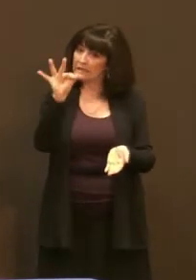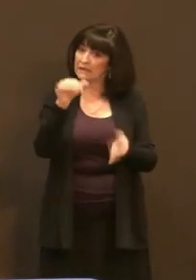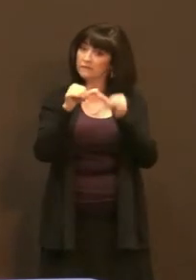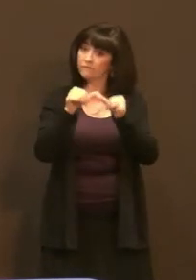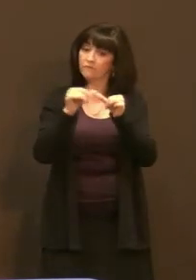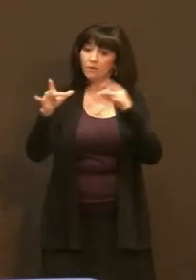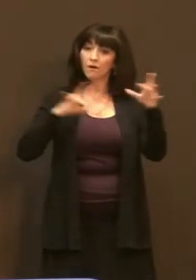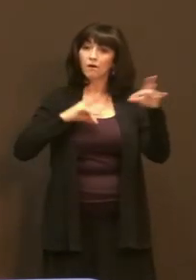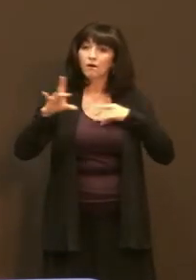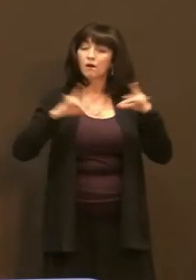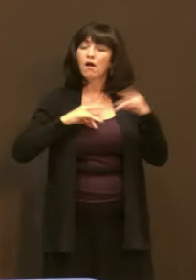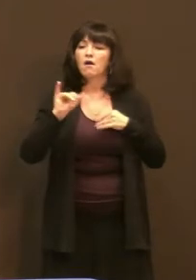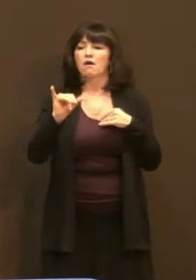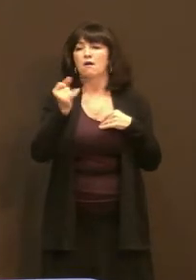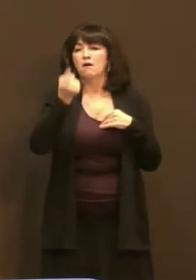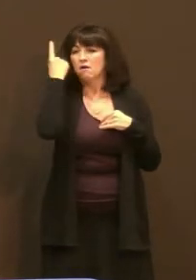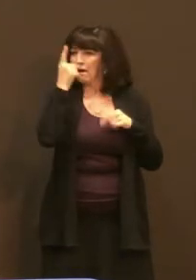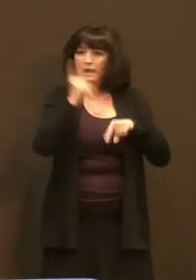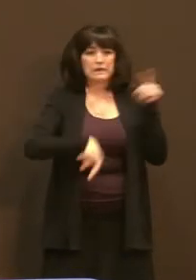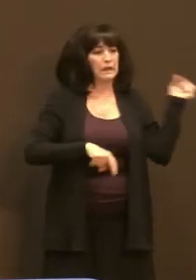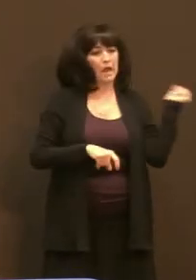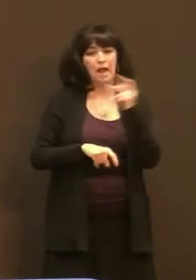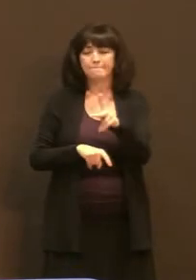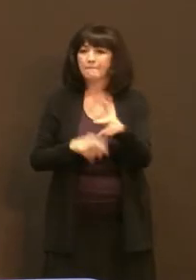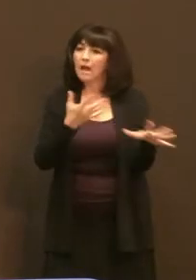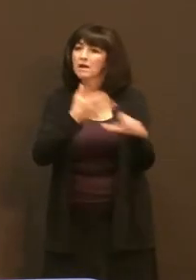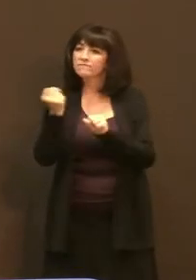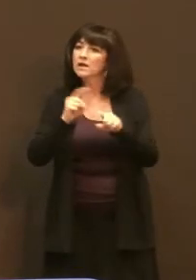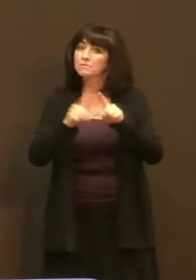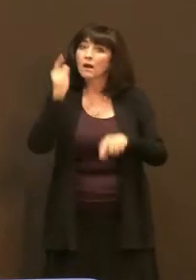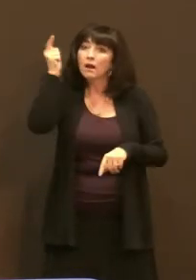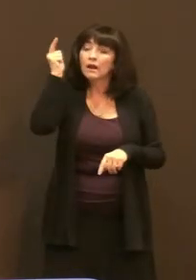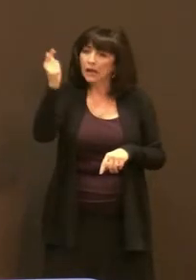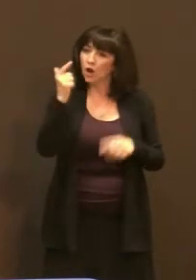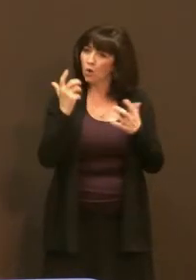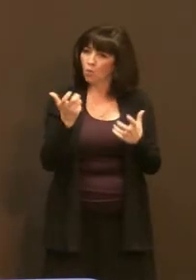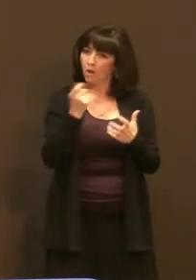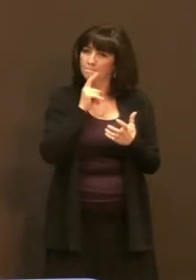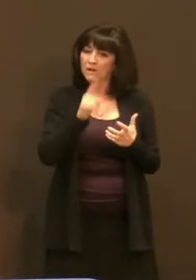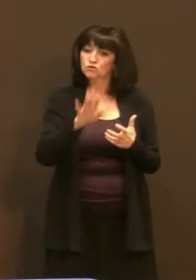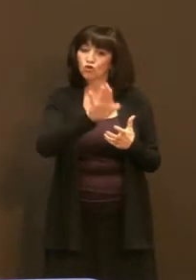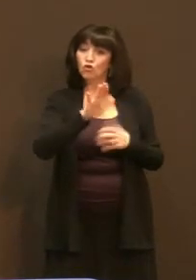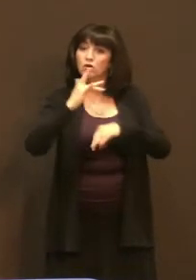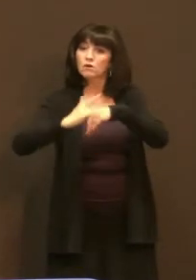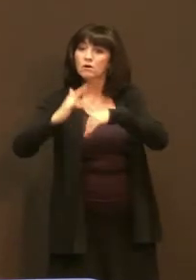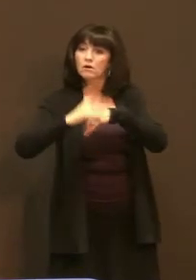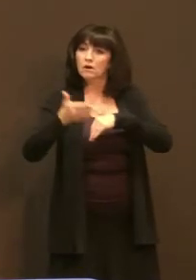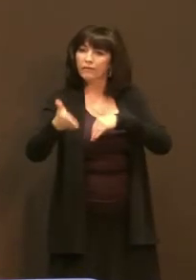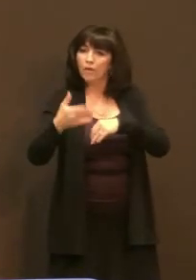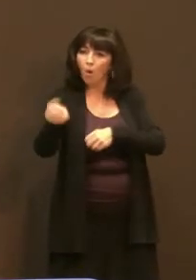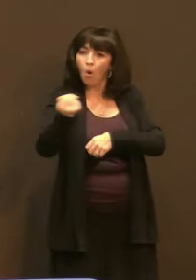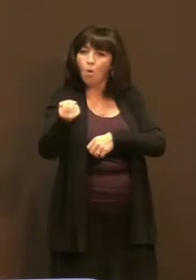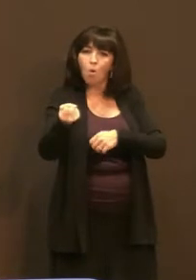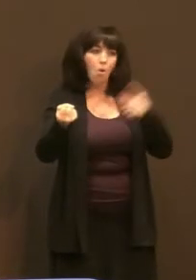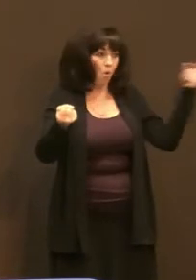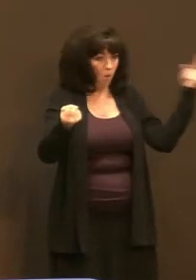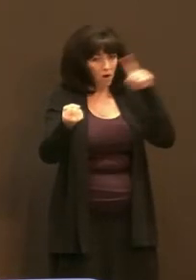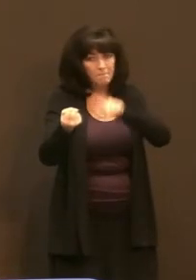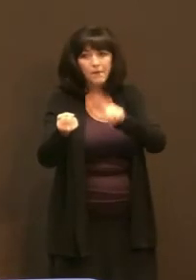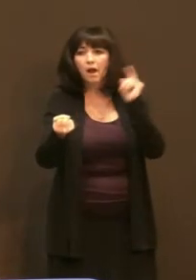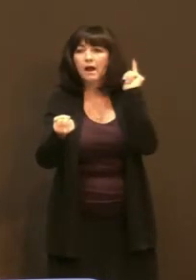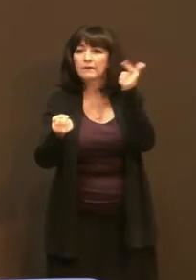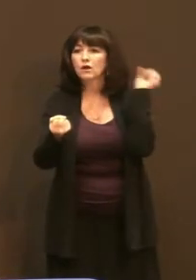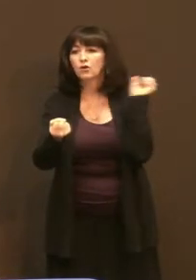and so we're looking at alternative approaches. If a long-term care facility doesn't feel comfortable having